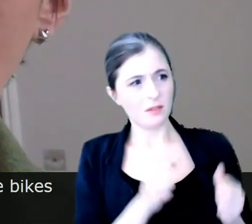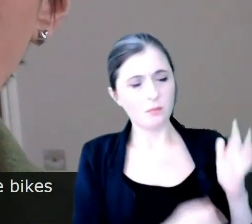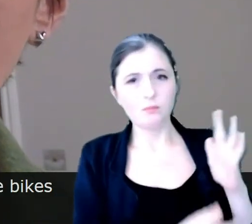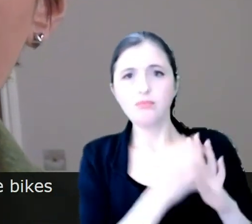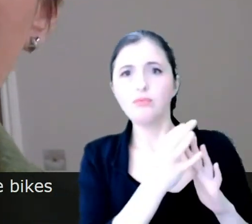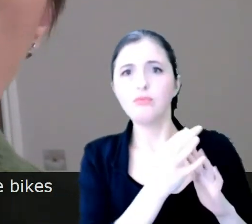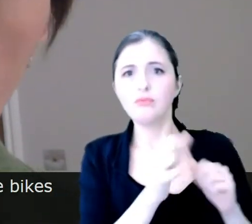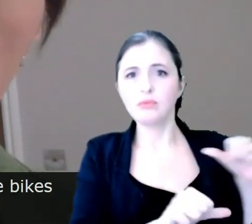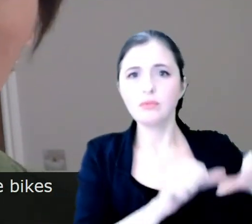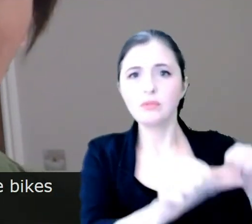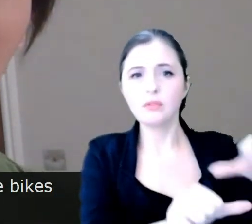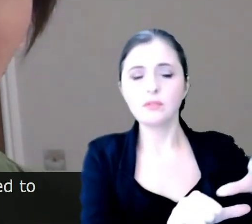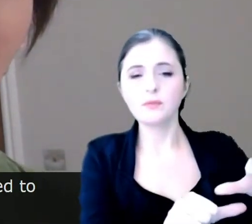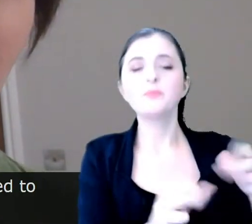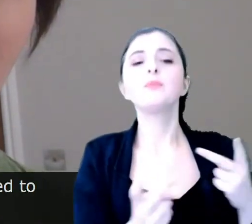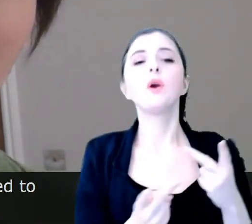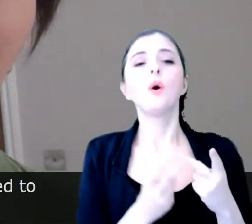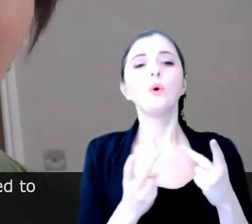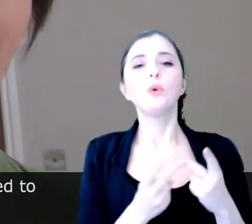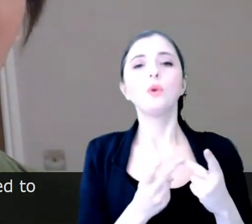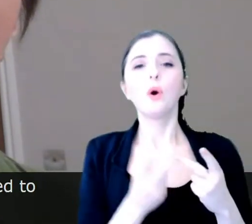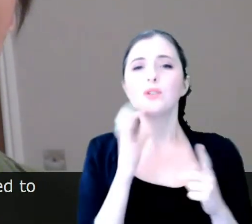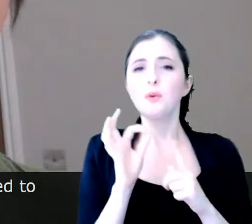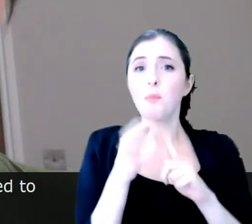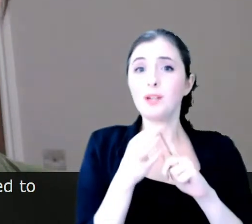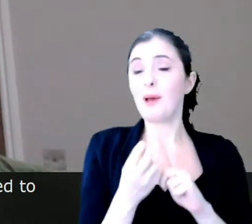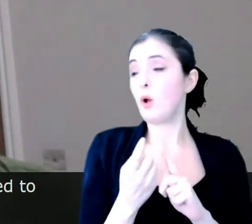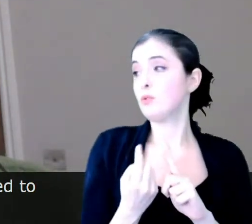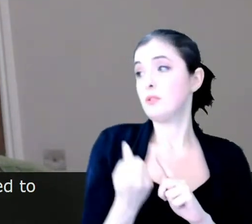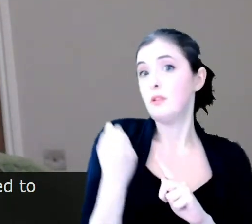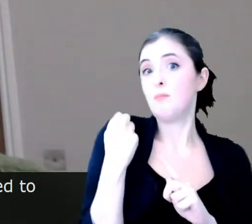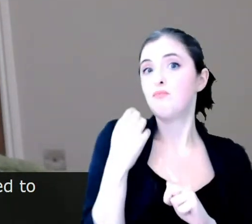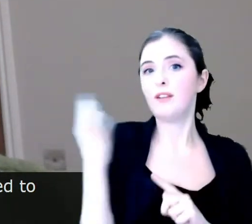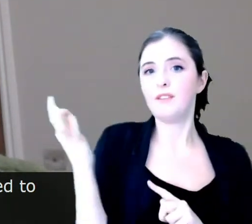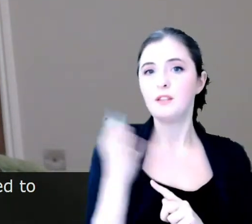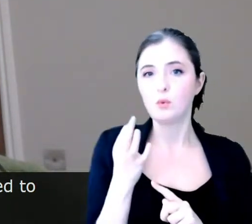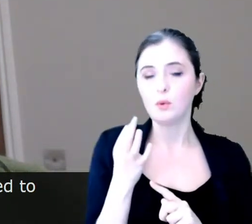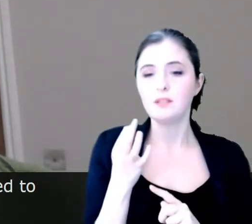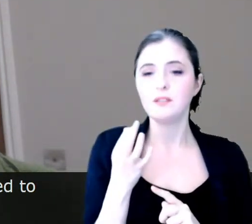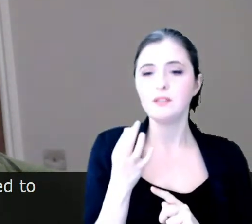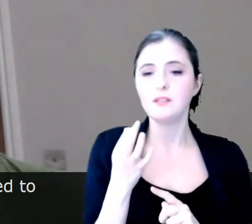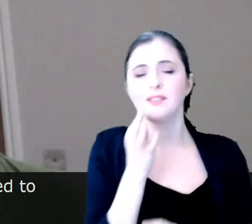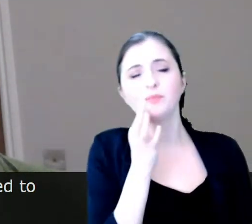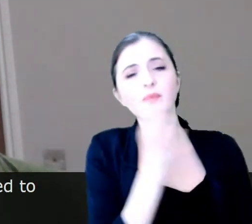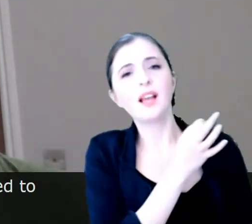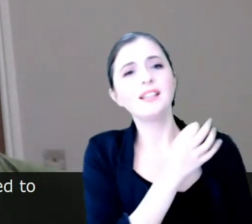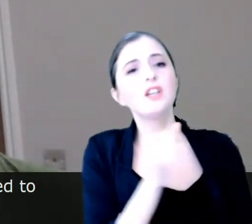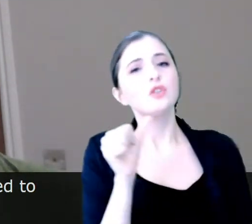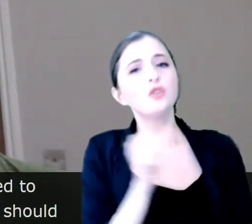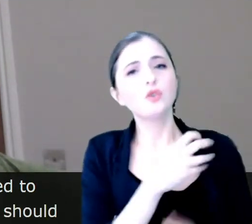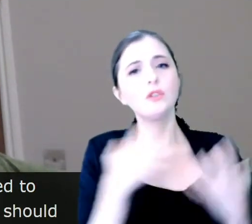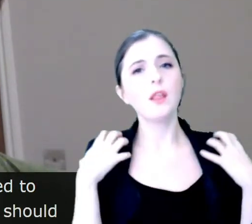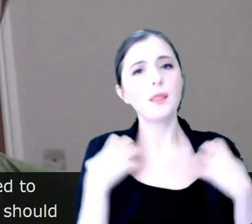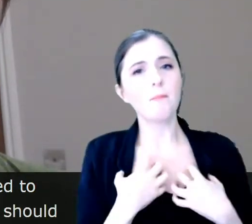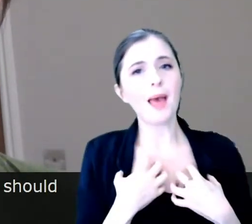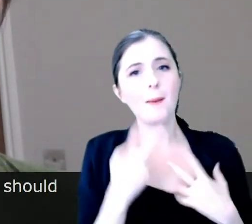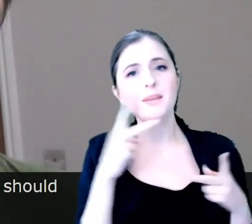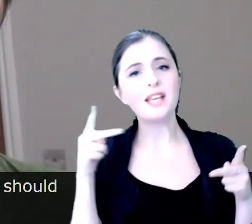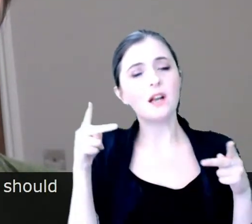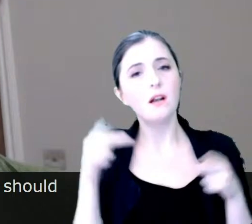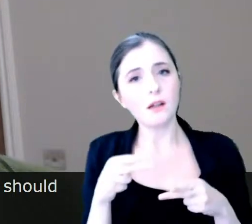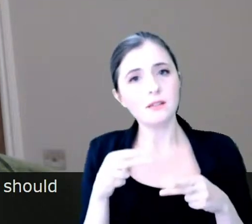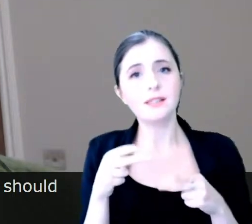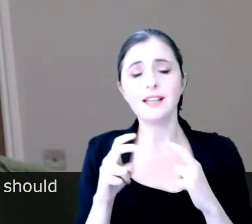from the previous questioner about whether the Mayor should be cutting trains and other services during